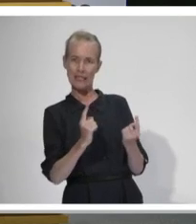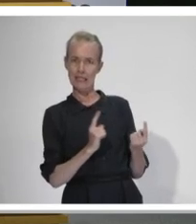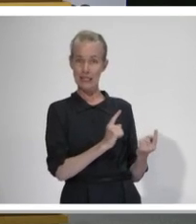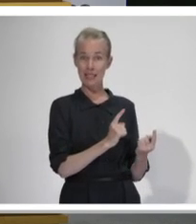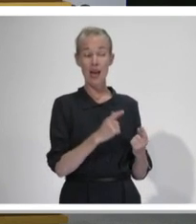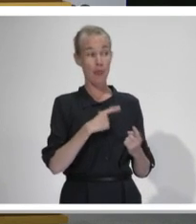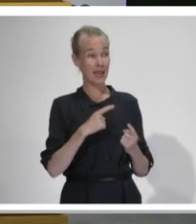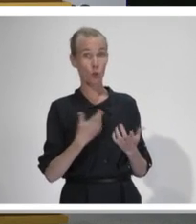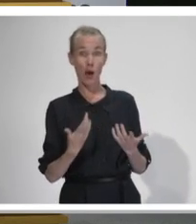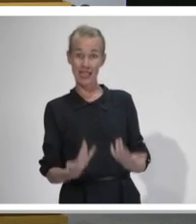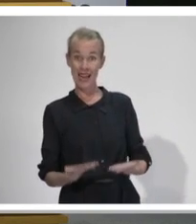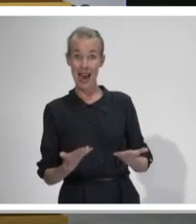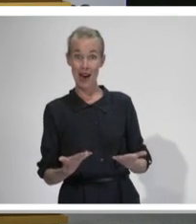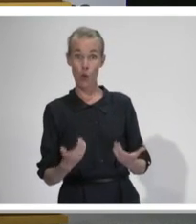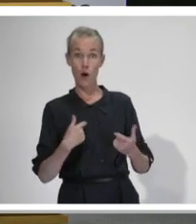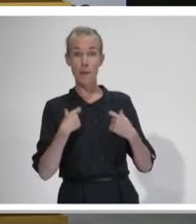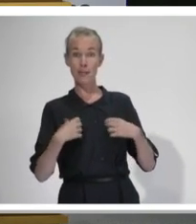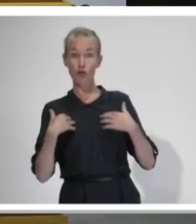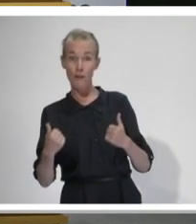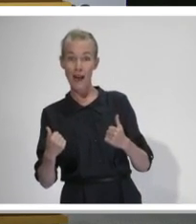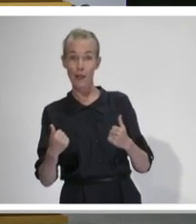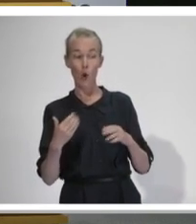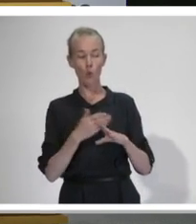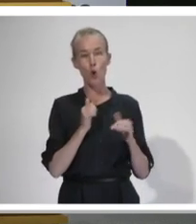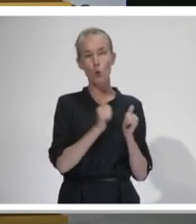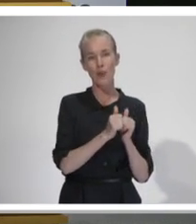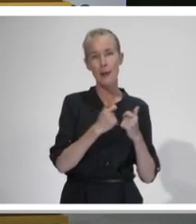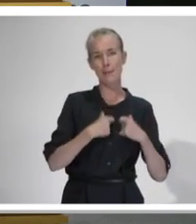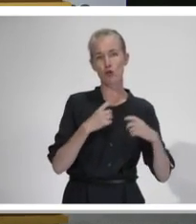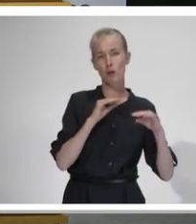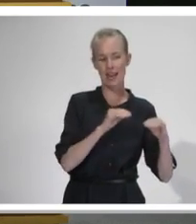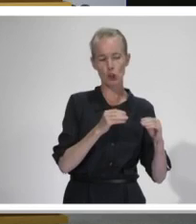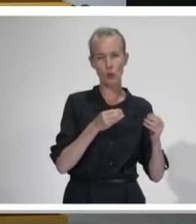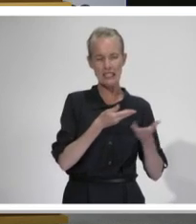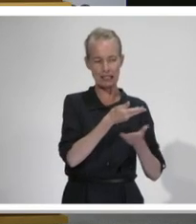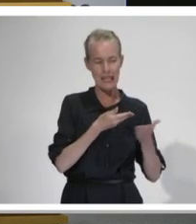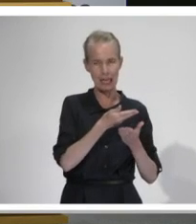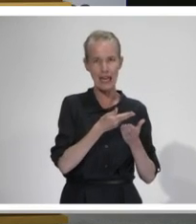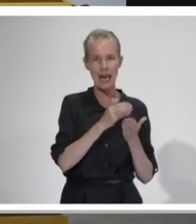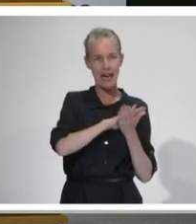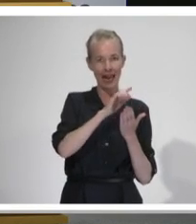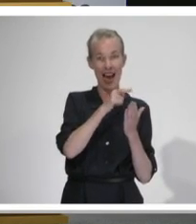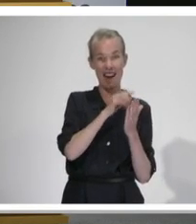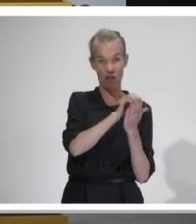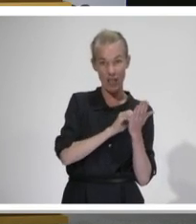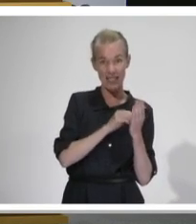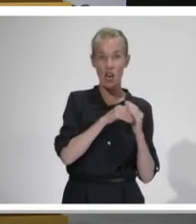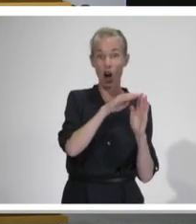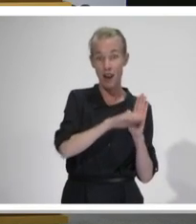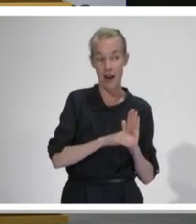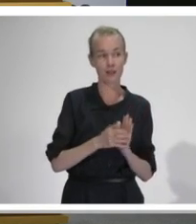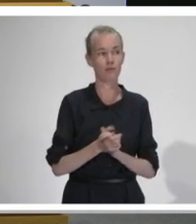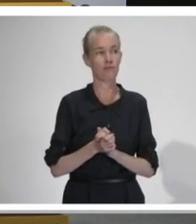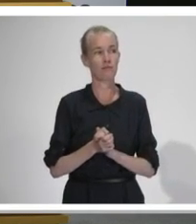Ministry of Education are working together to refine that advice. Is the government working on a specific hospitality